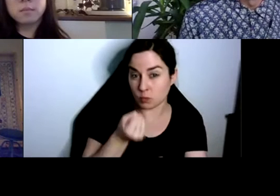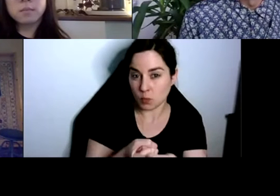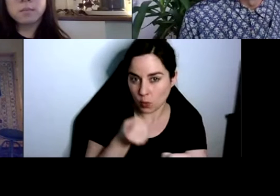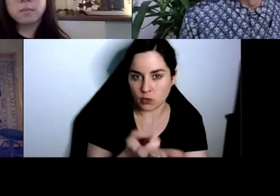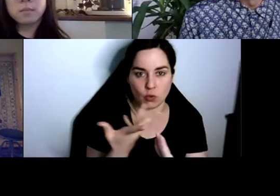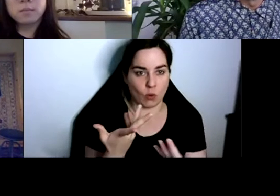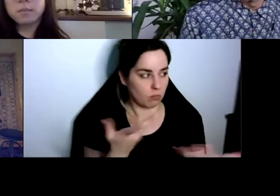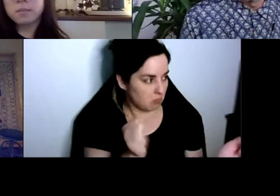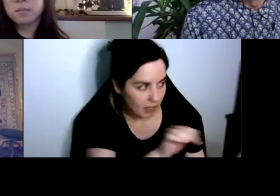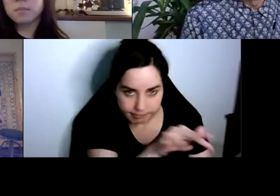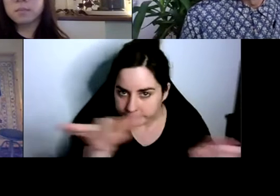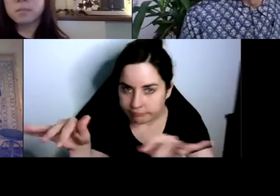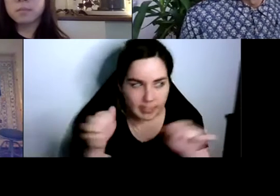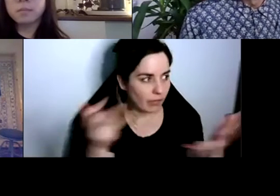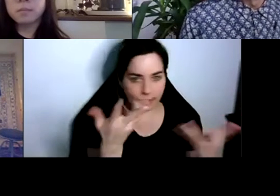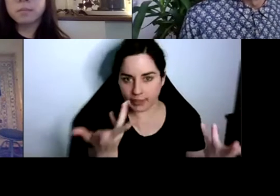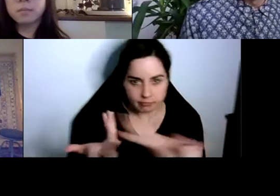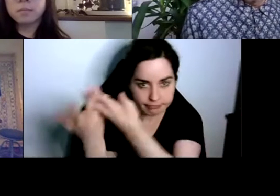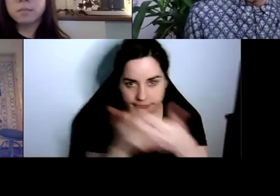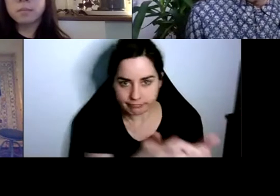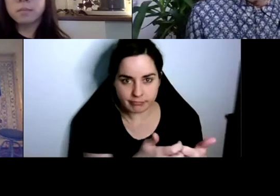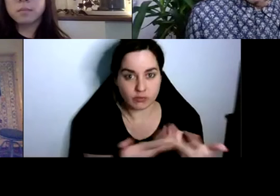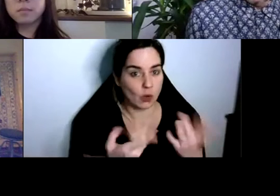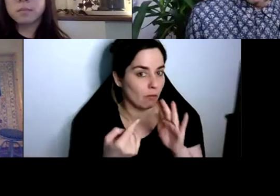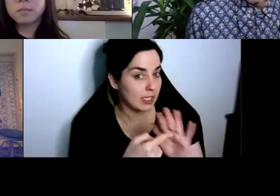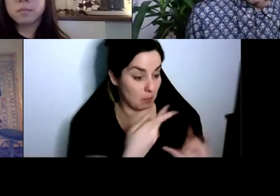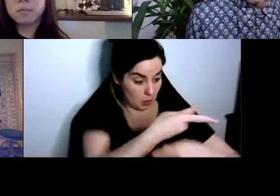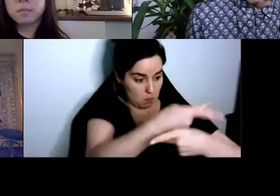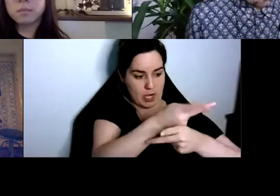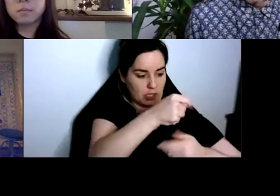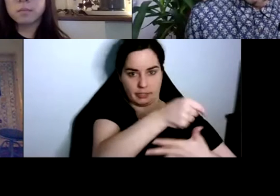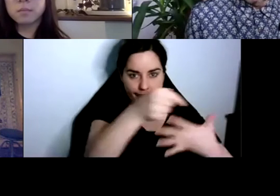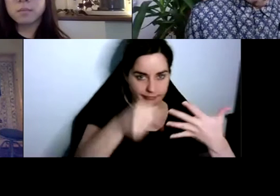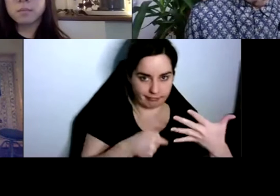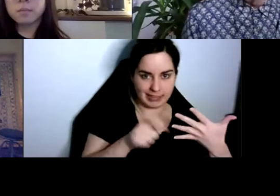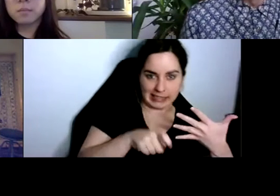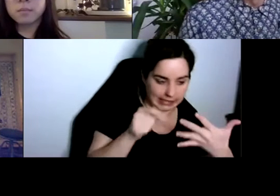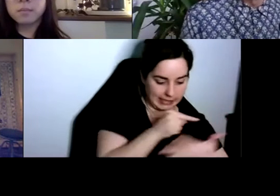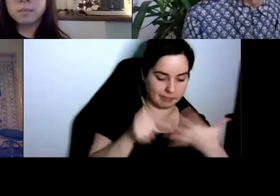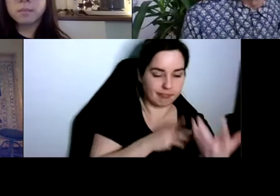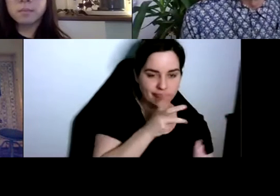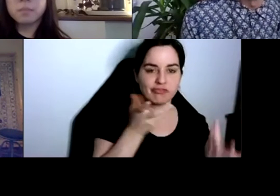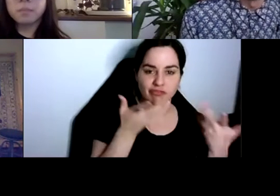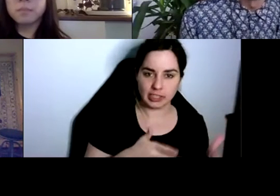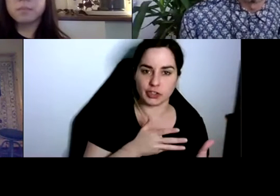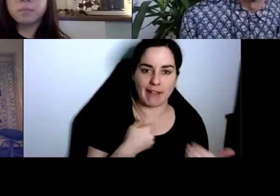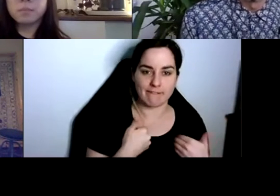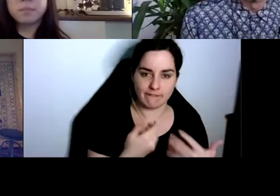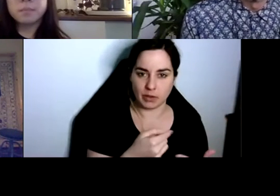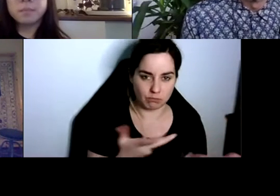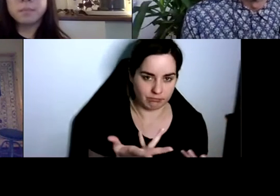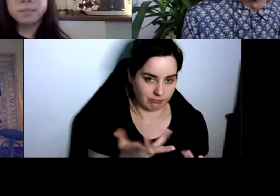everything was covered in terms of the production side of the festival.